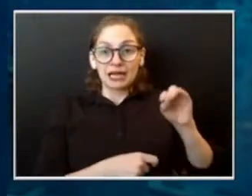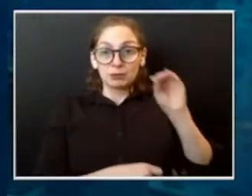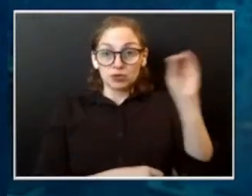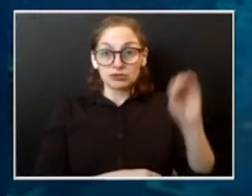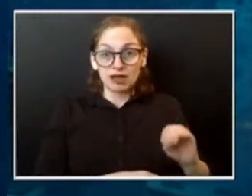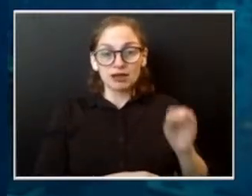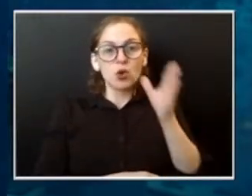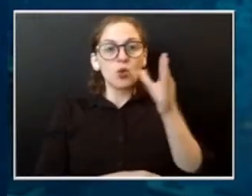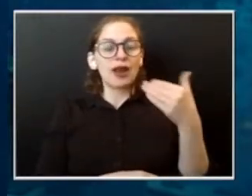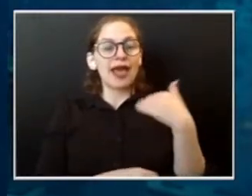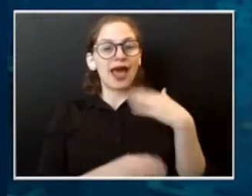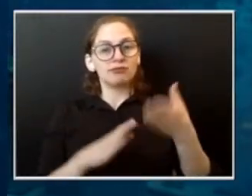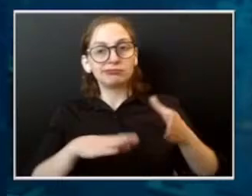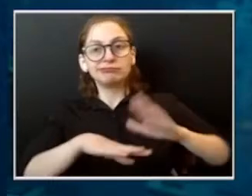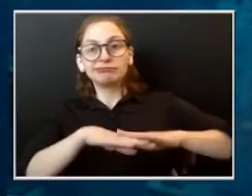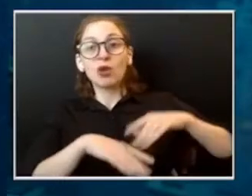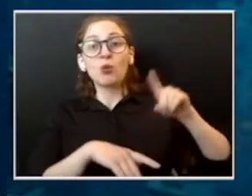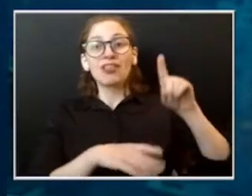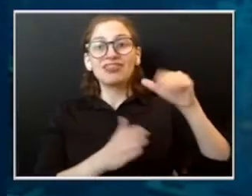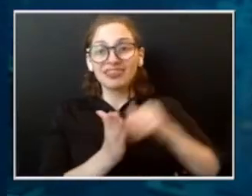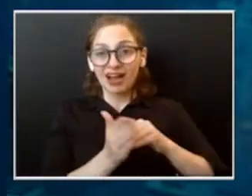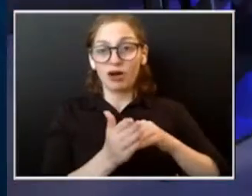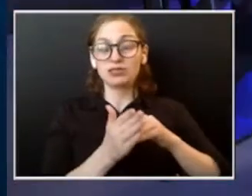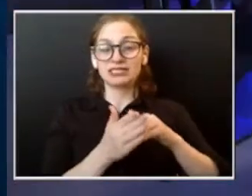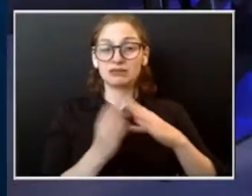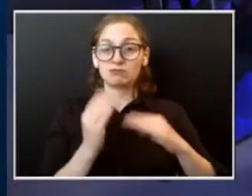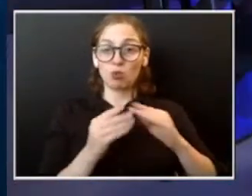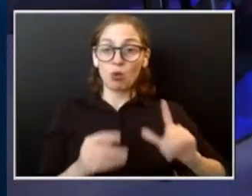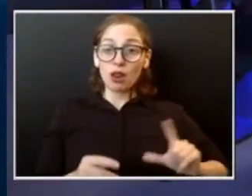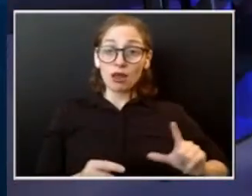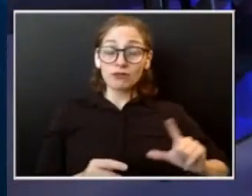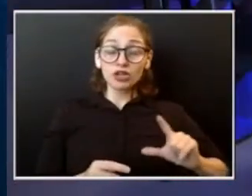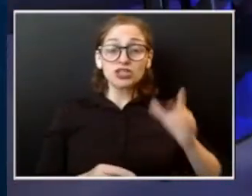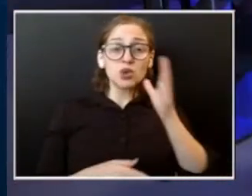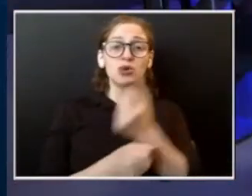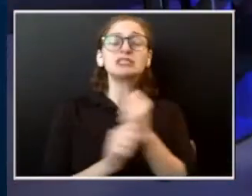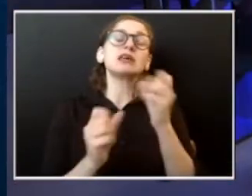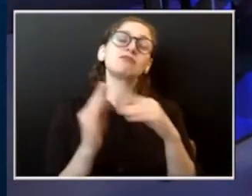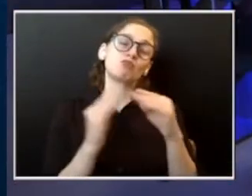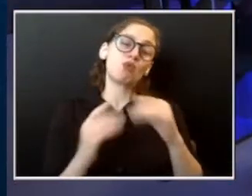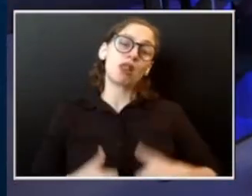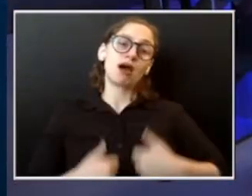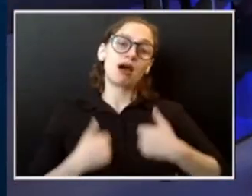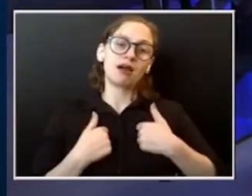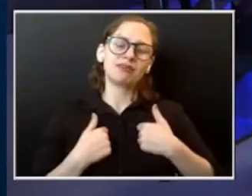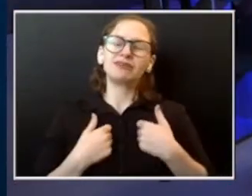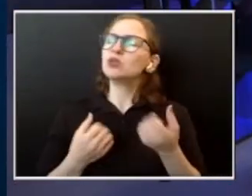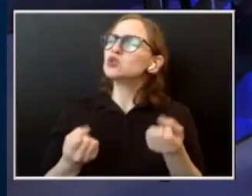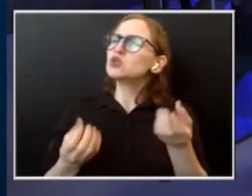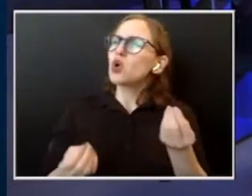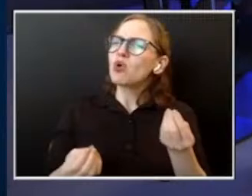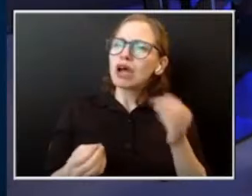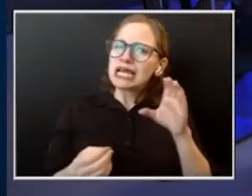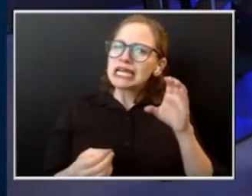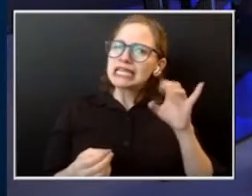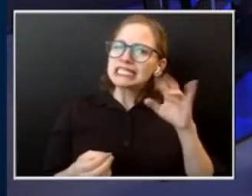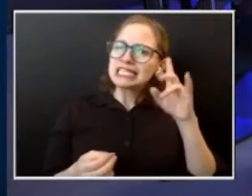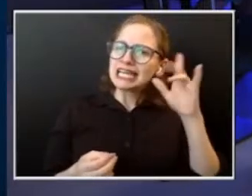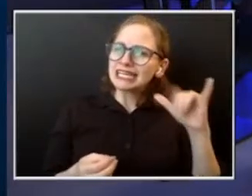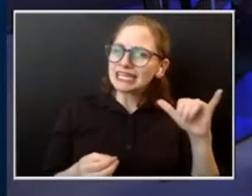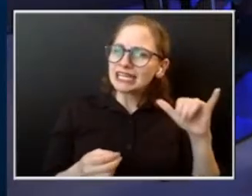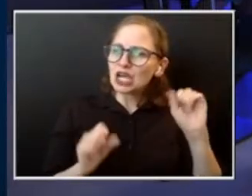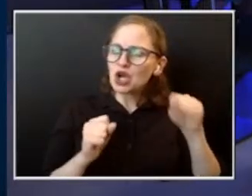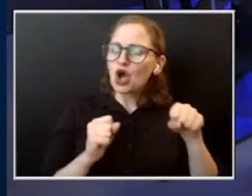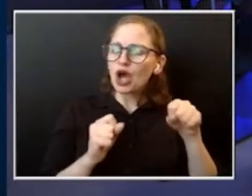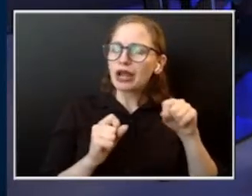That solves a lot of problems and saves a lot of lives. So how is Cindy able to bypass all that arrangement and give her kidney directly to